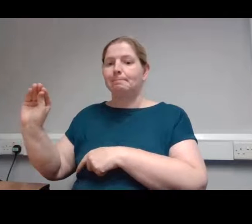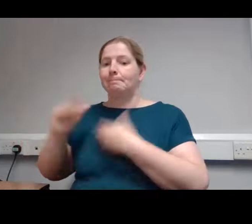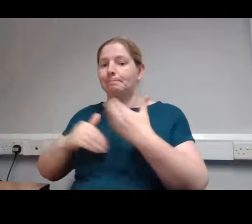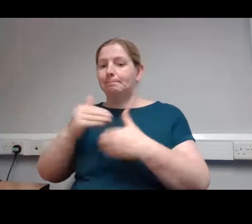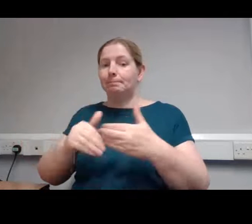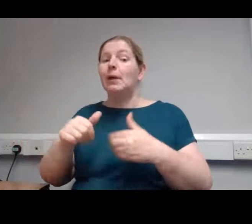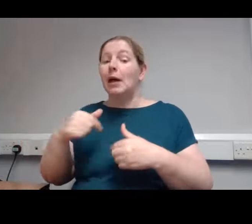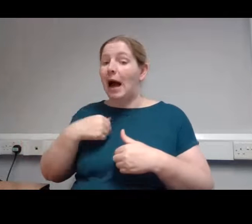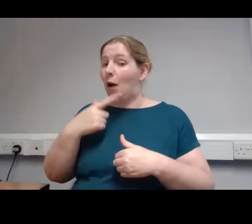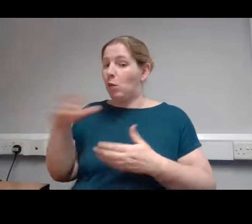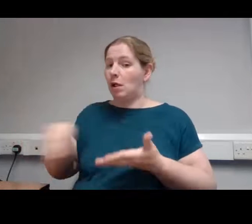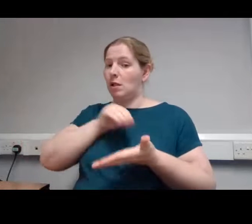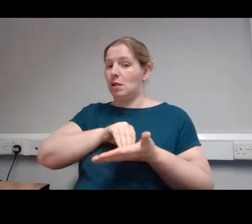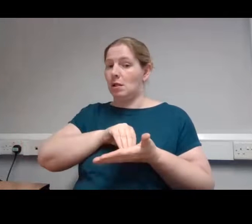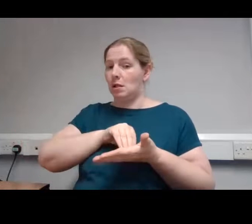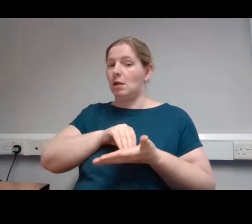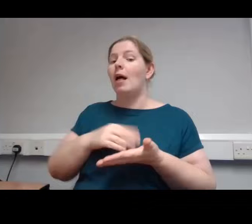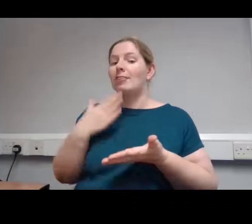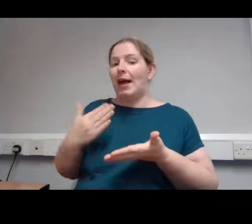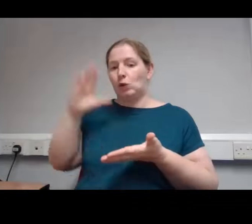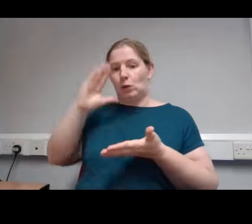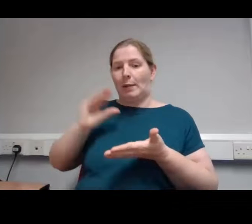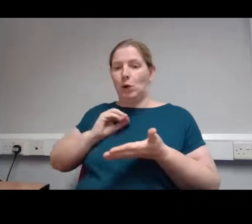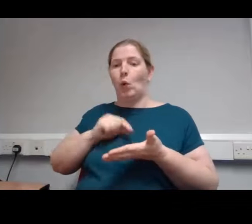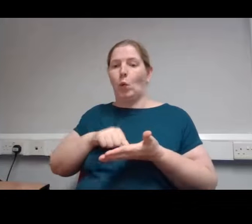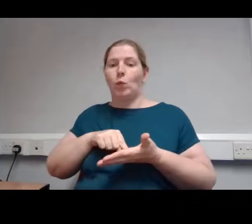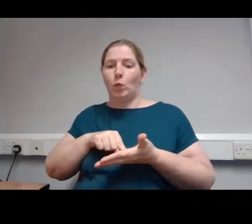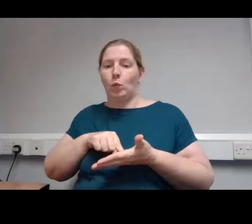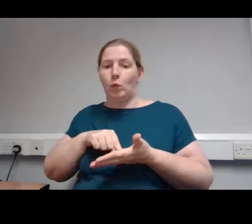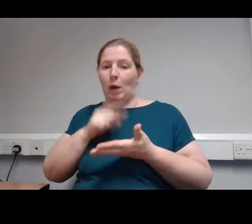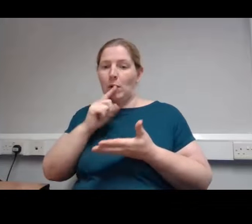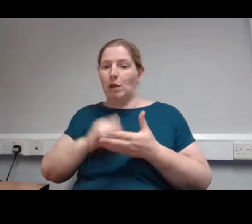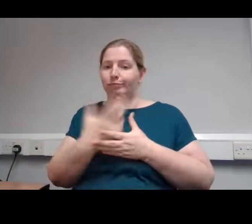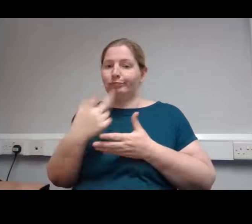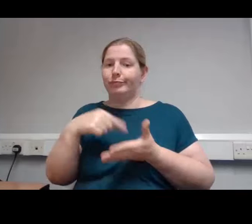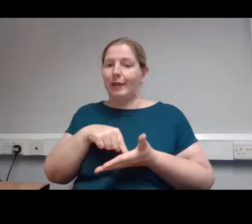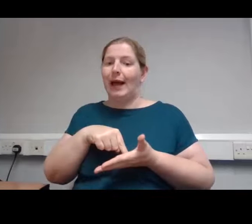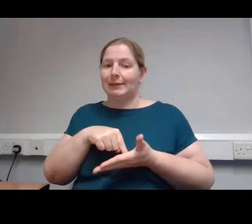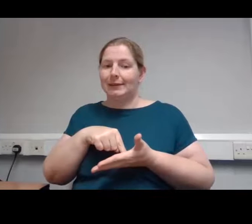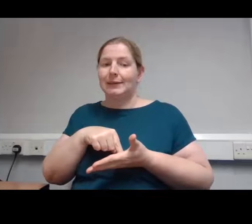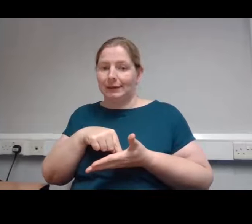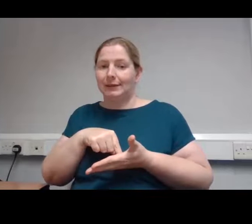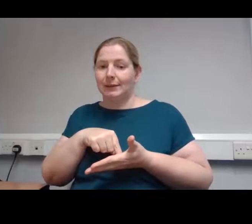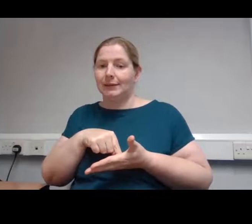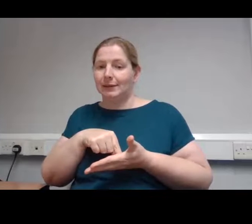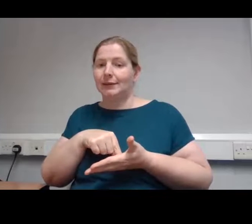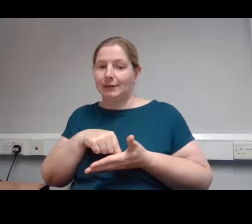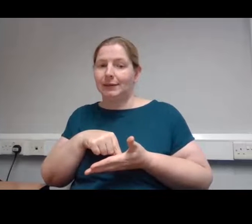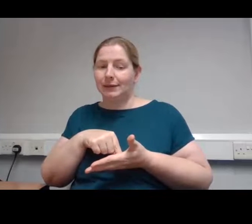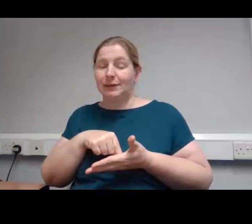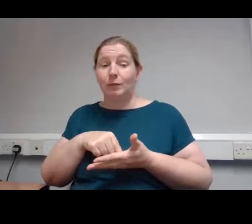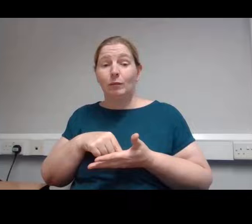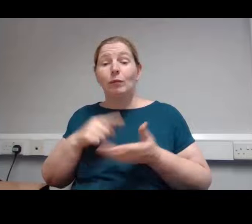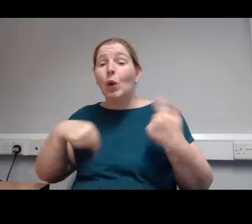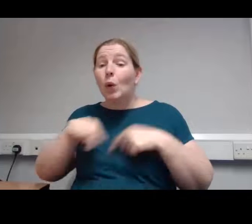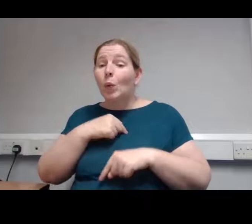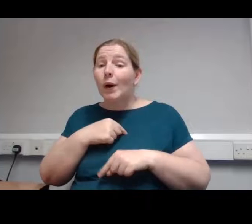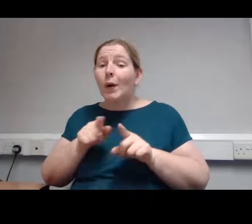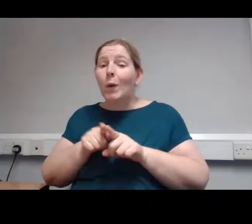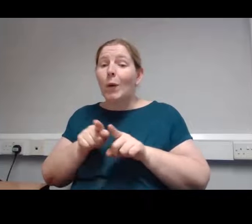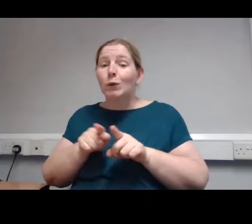take that back actually, Philippa. Thank you for sharing that. That's really interesting, and and we're also looking